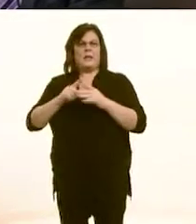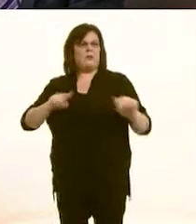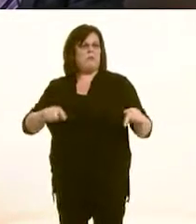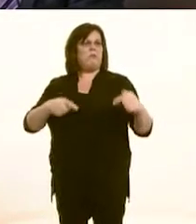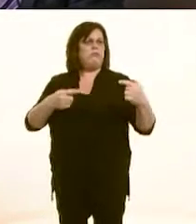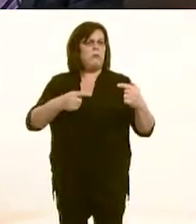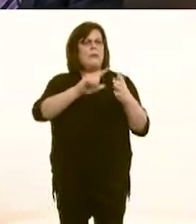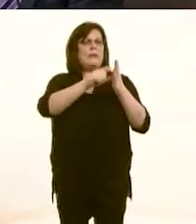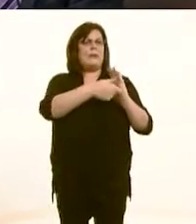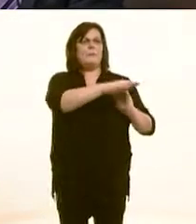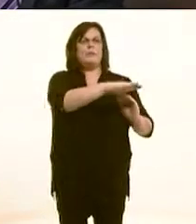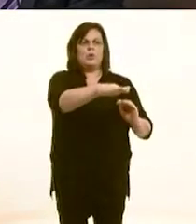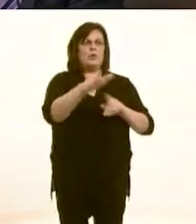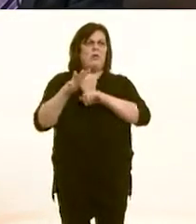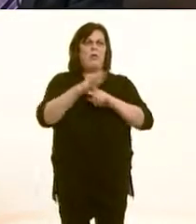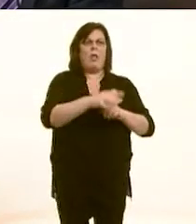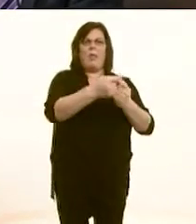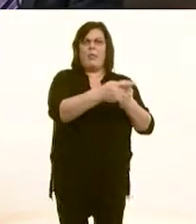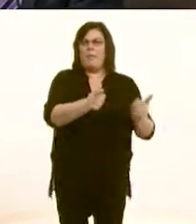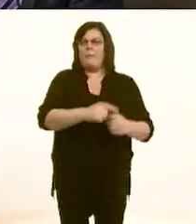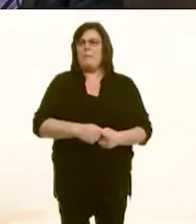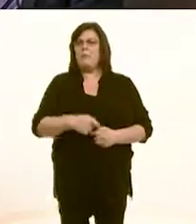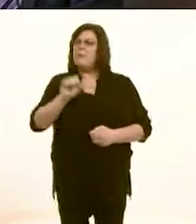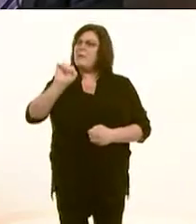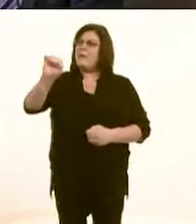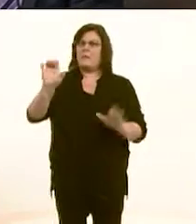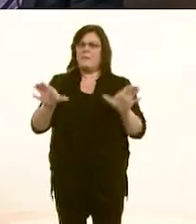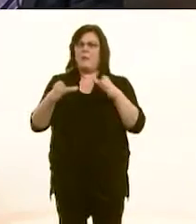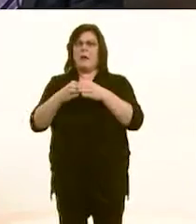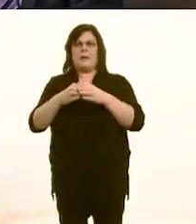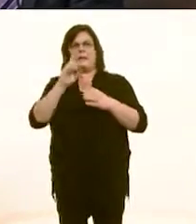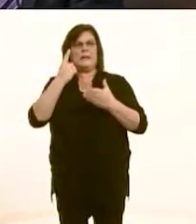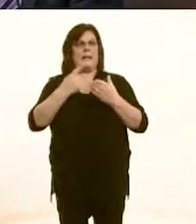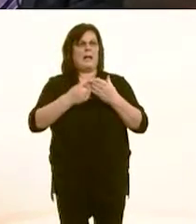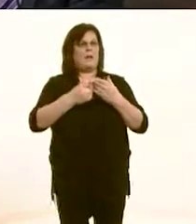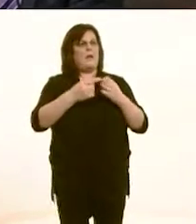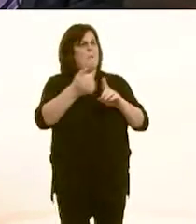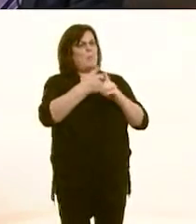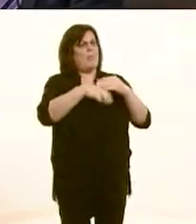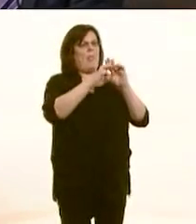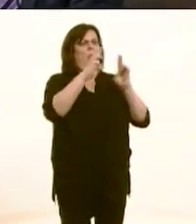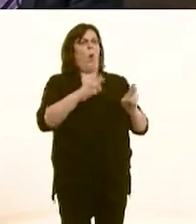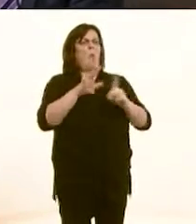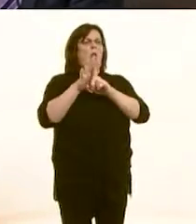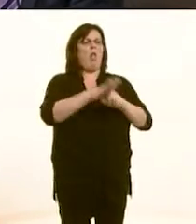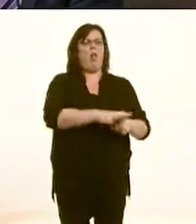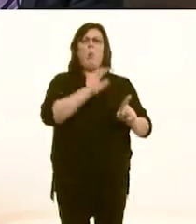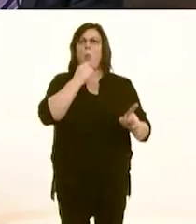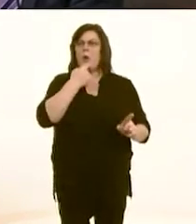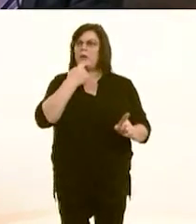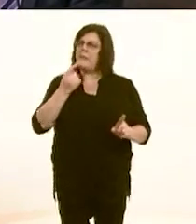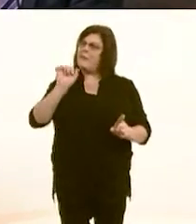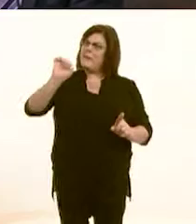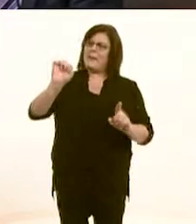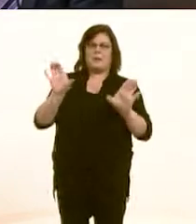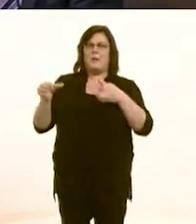children, his party who discriminated against those who are the victims of domestic violence, and his party who must explain to the